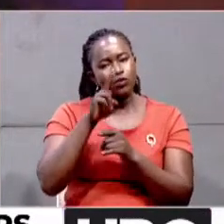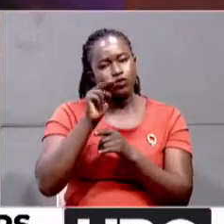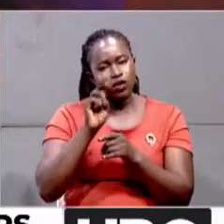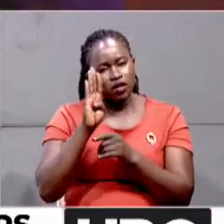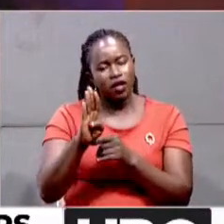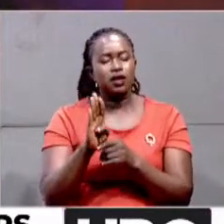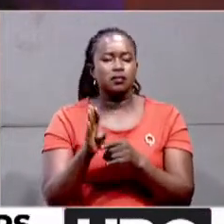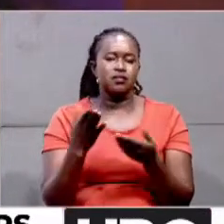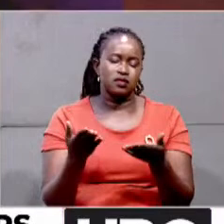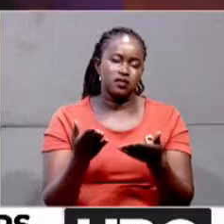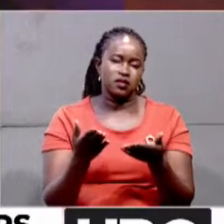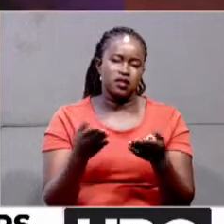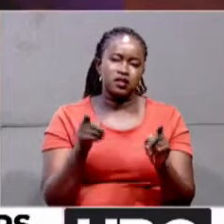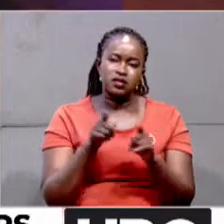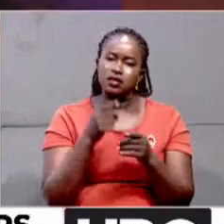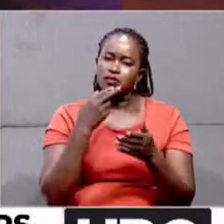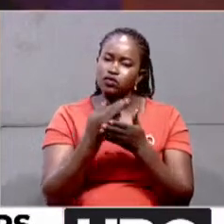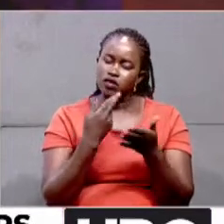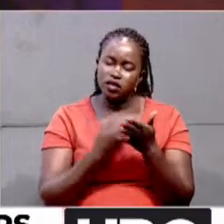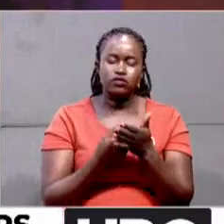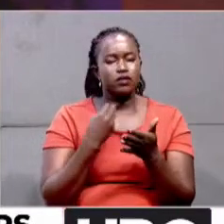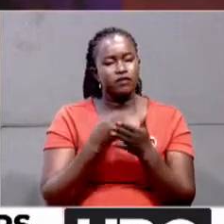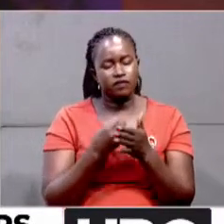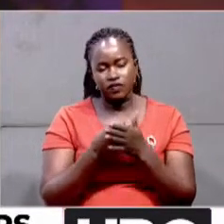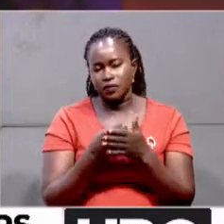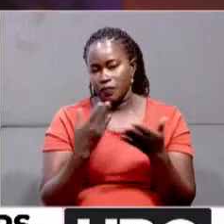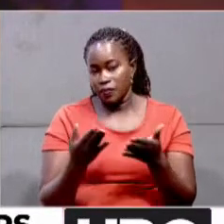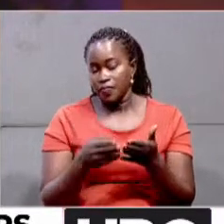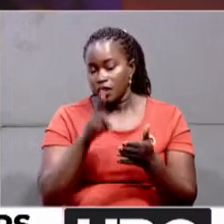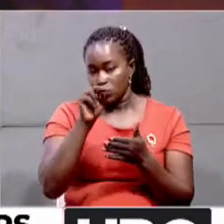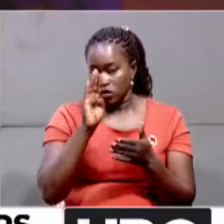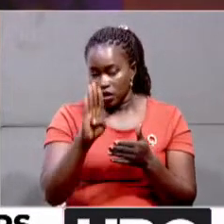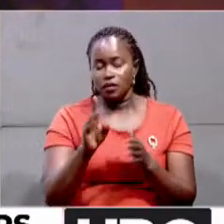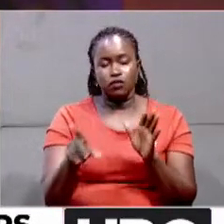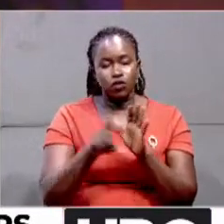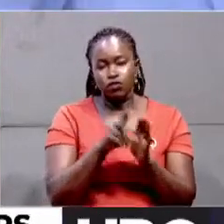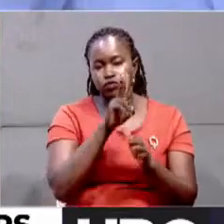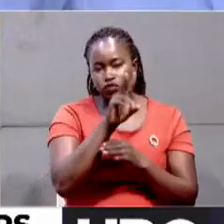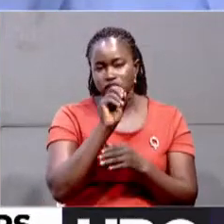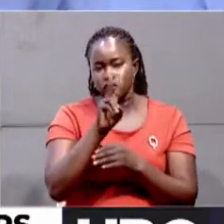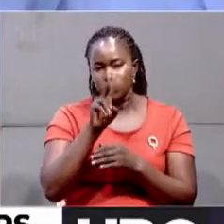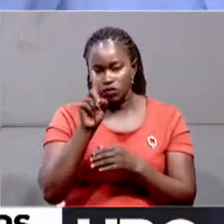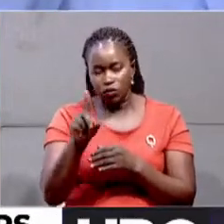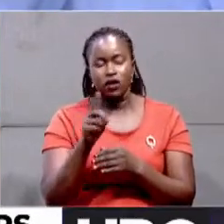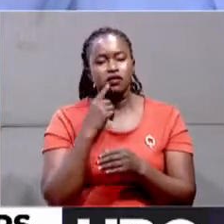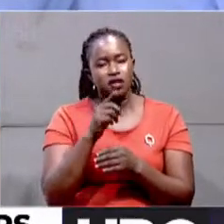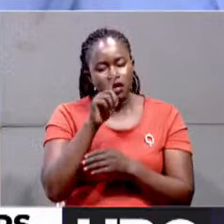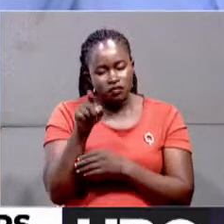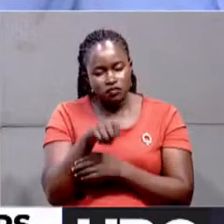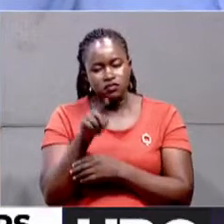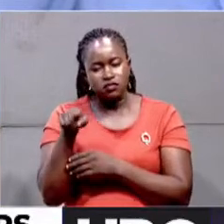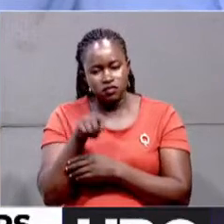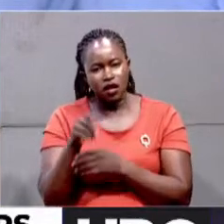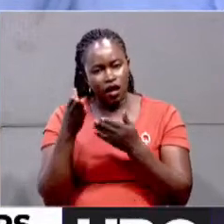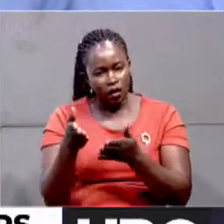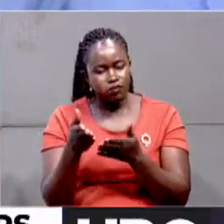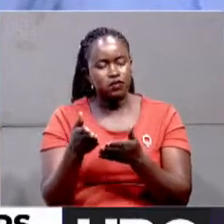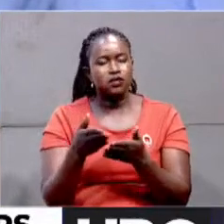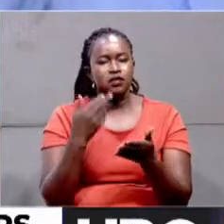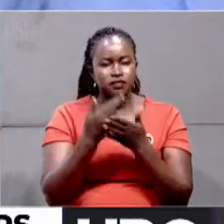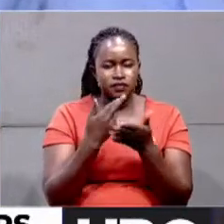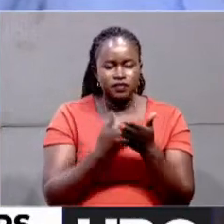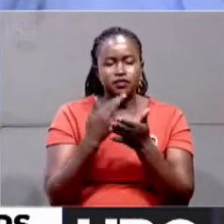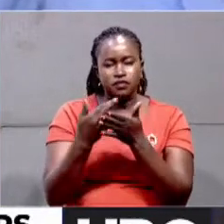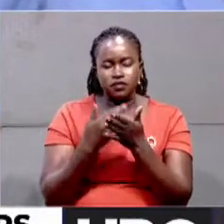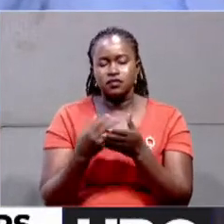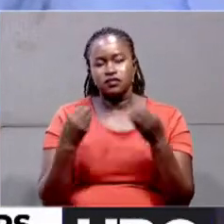of examination registration fee. According to the UNEB Act 2021, any anomalies identified in the registration exercise